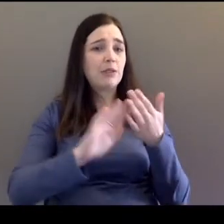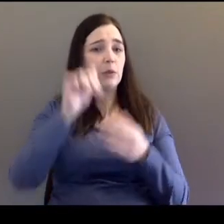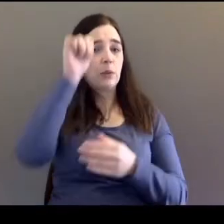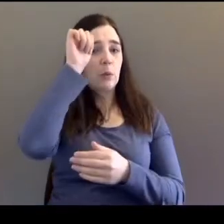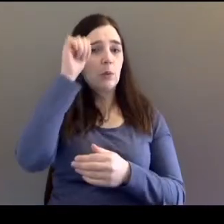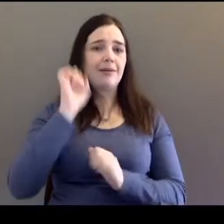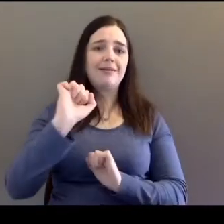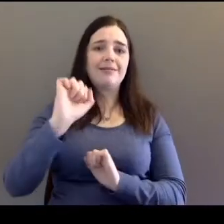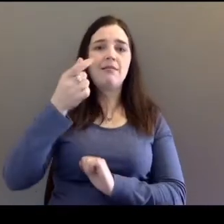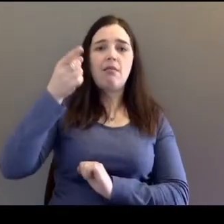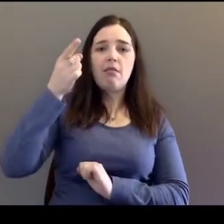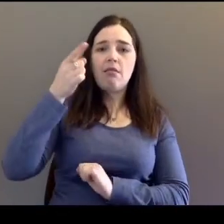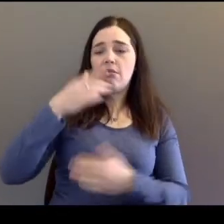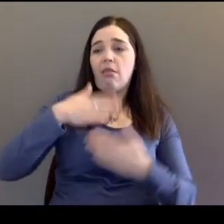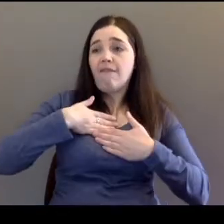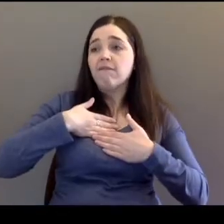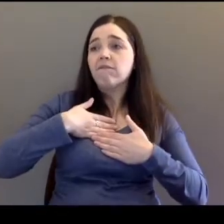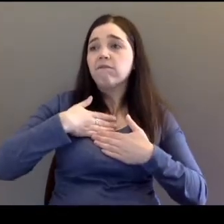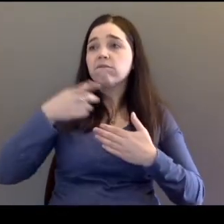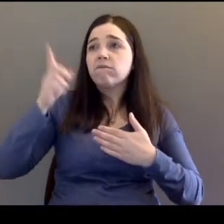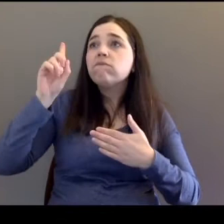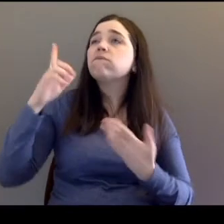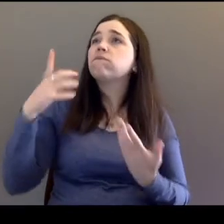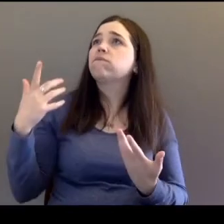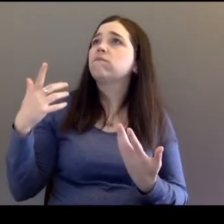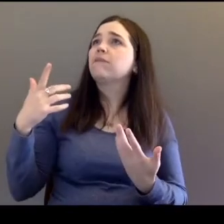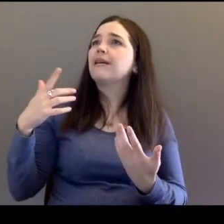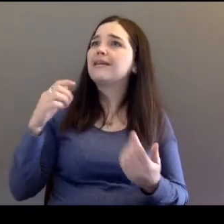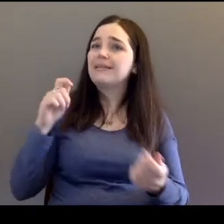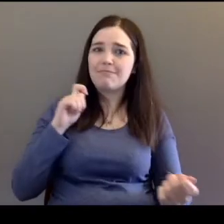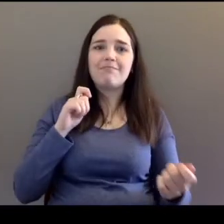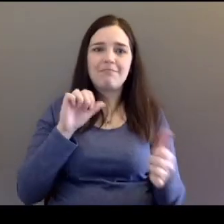love is better than your circumstances being changed.